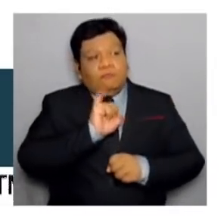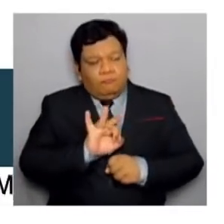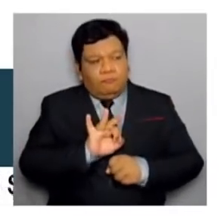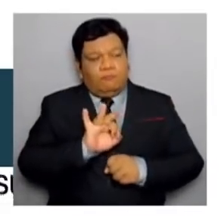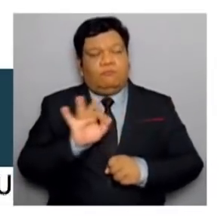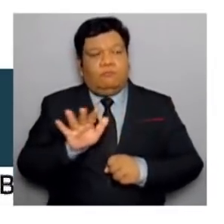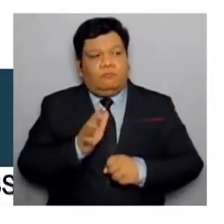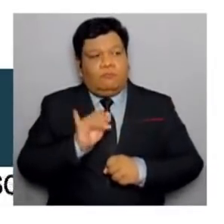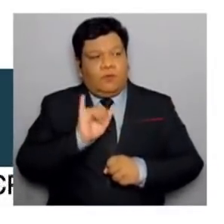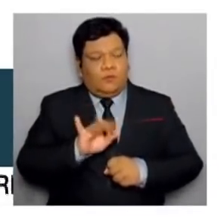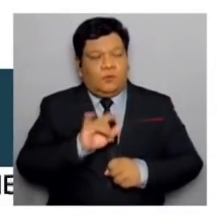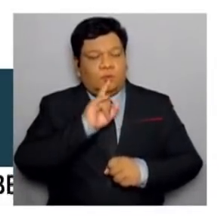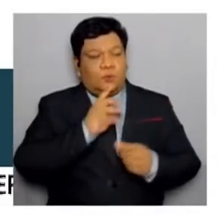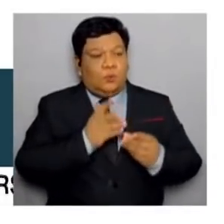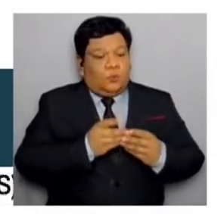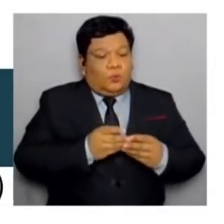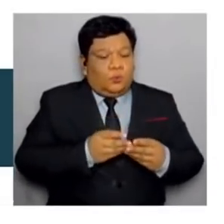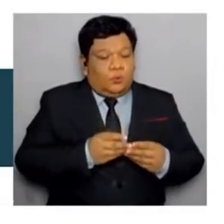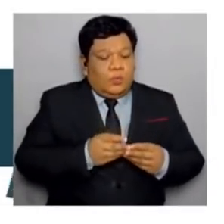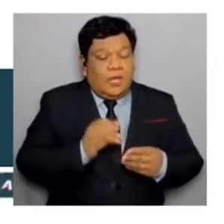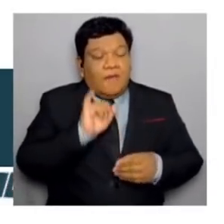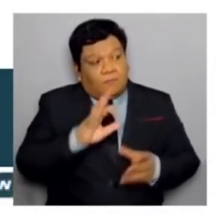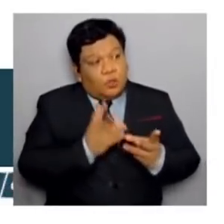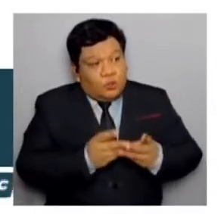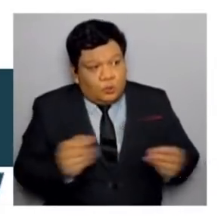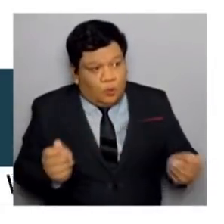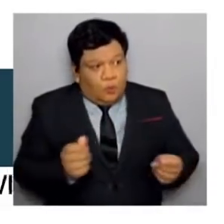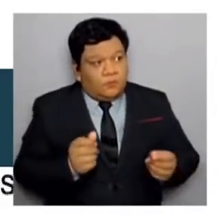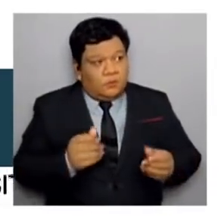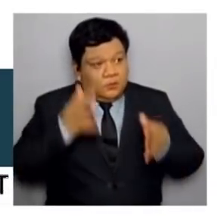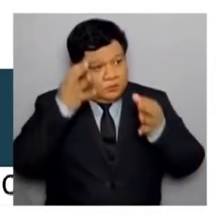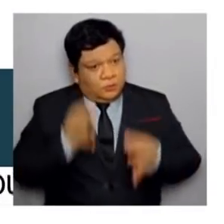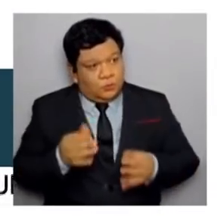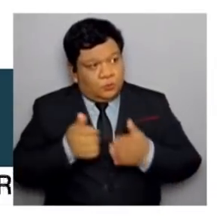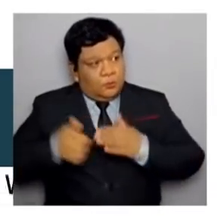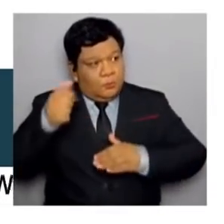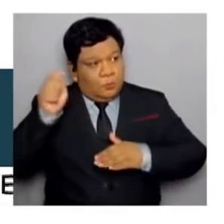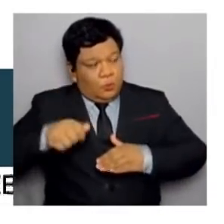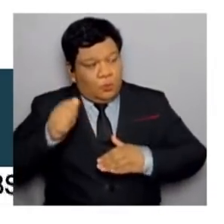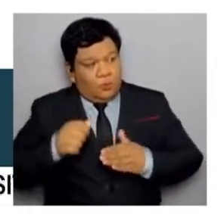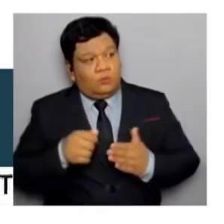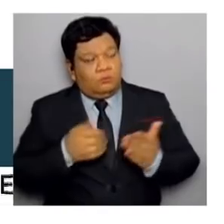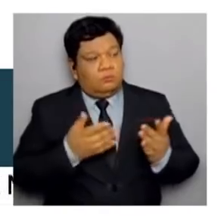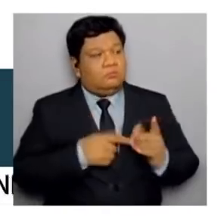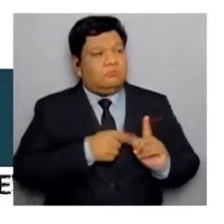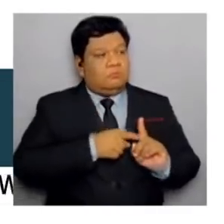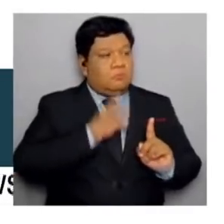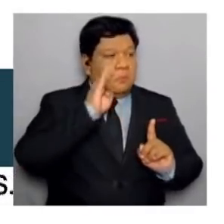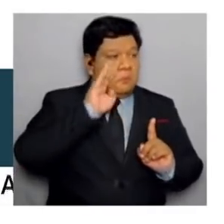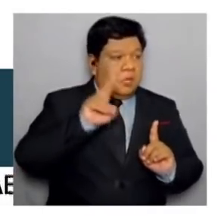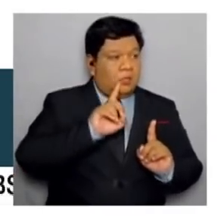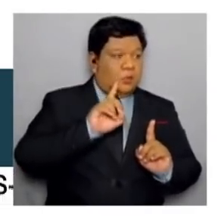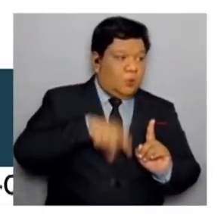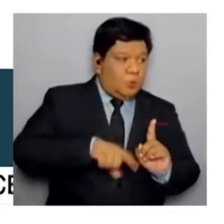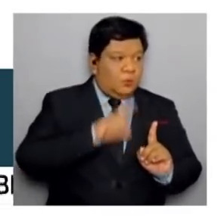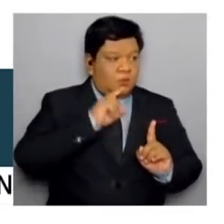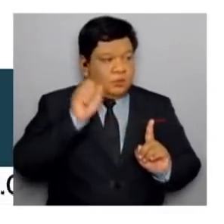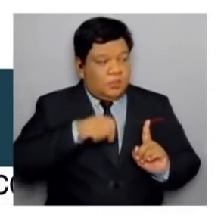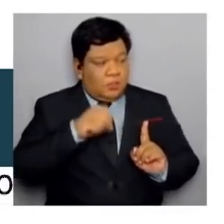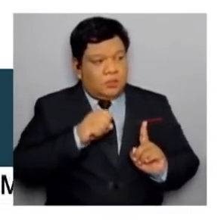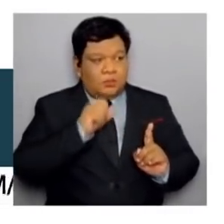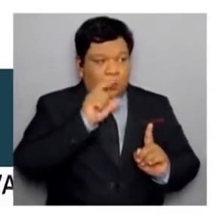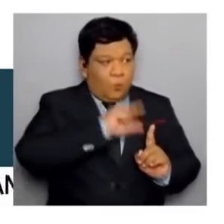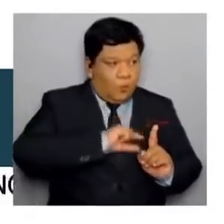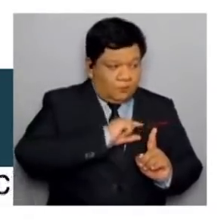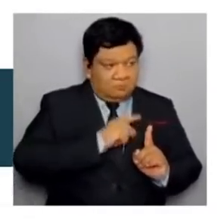if this is resolved, I should say, if this is resolved by then? Okay. Again, let me refresh no yung